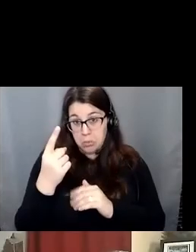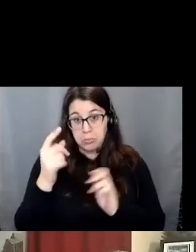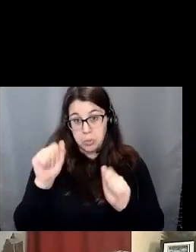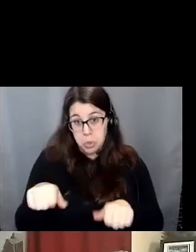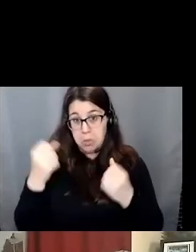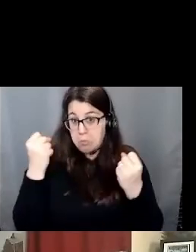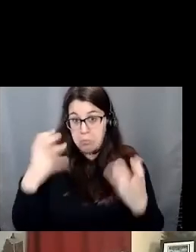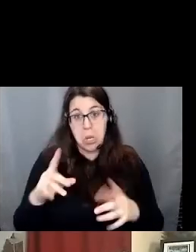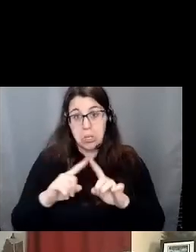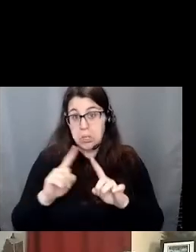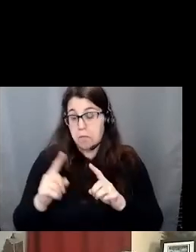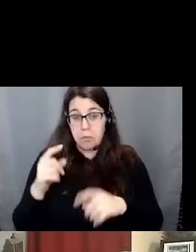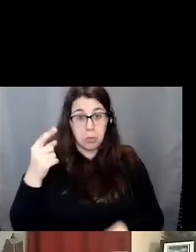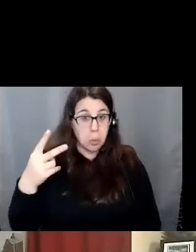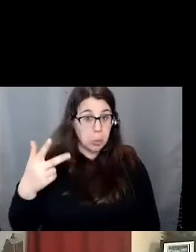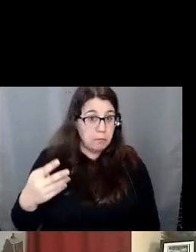many bank accounts that you add.